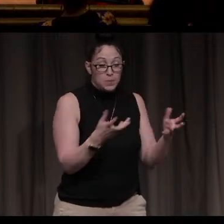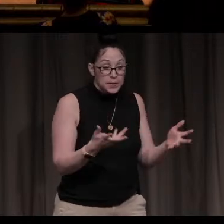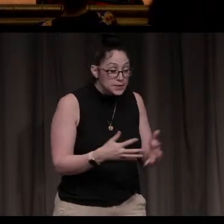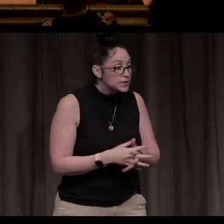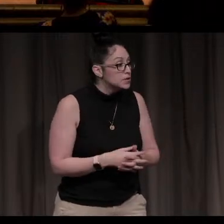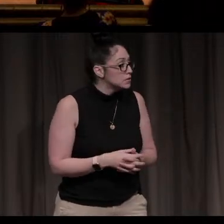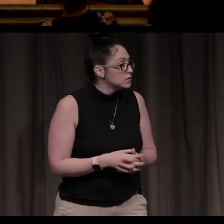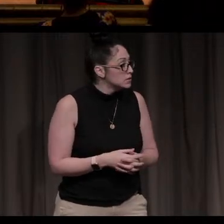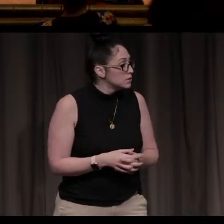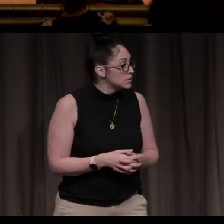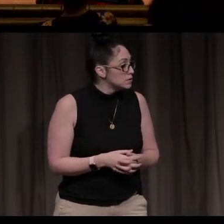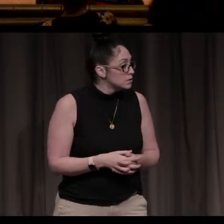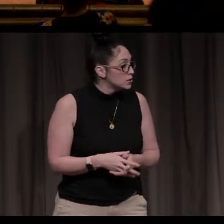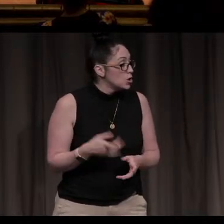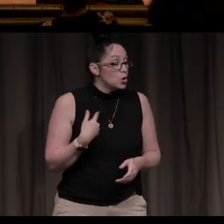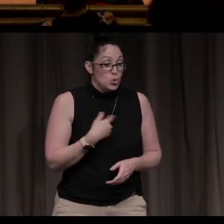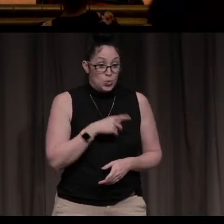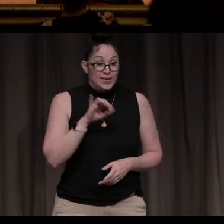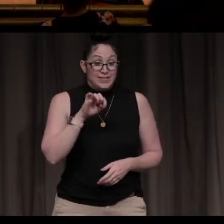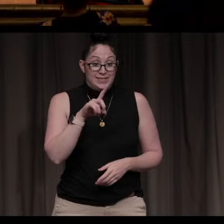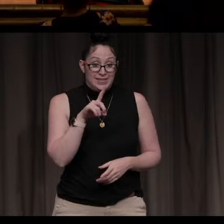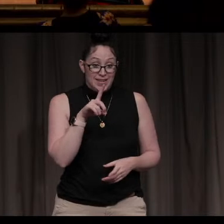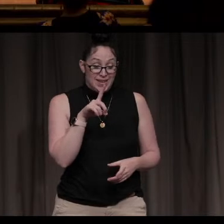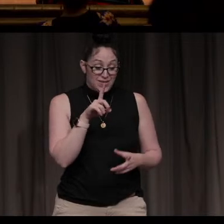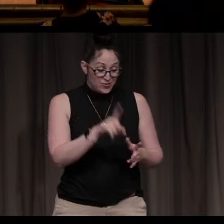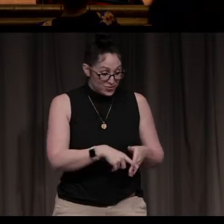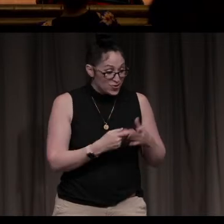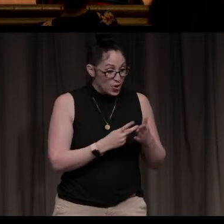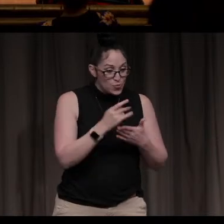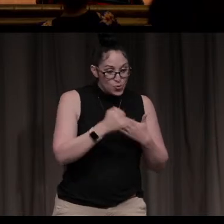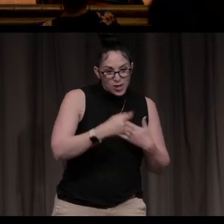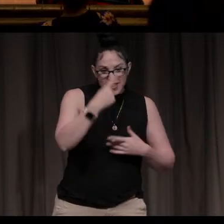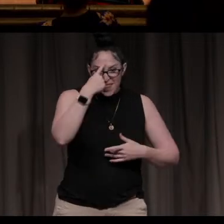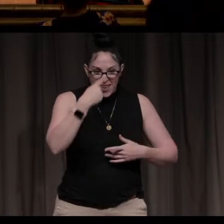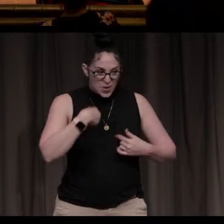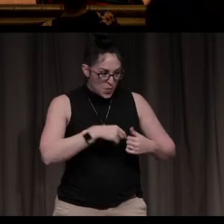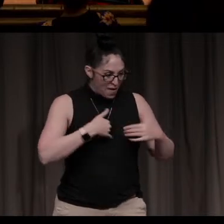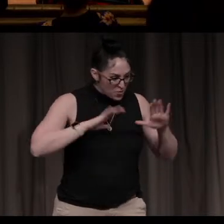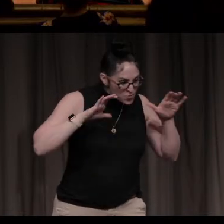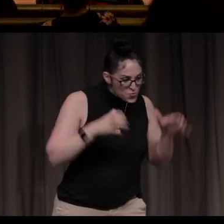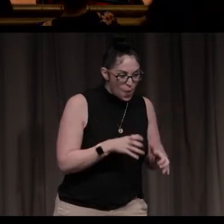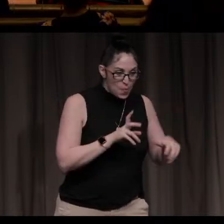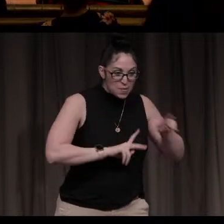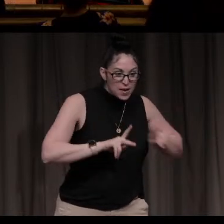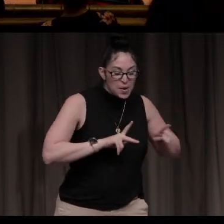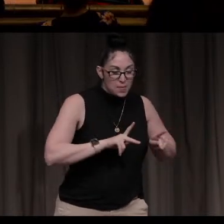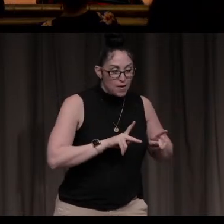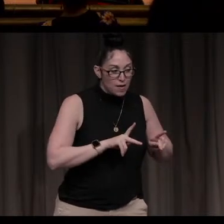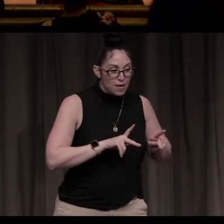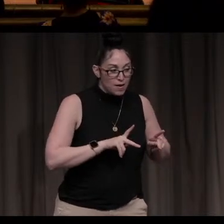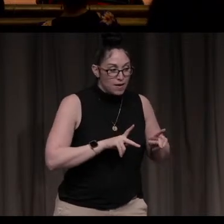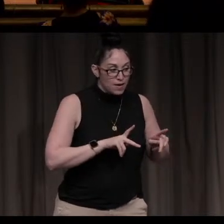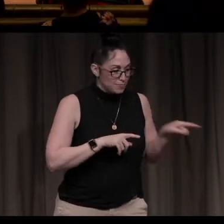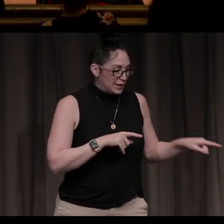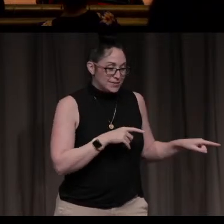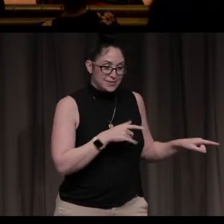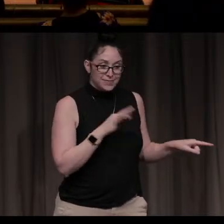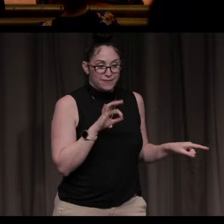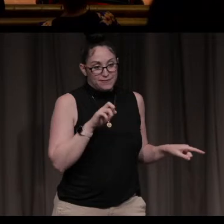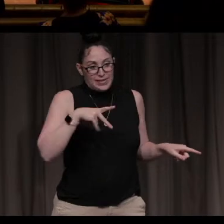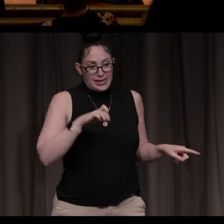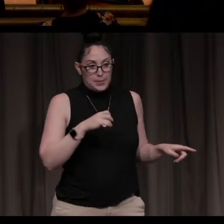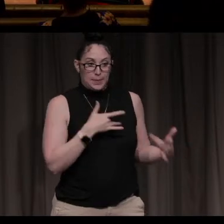did come into the project thinking like working with a group of people, which is what Felipe is used to. But I think